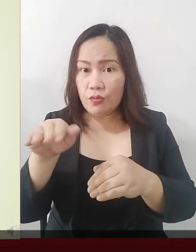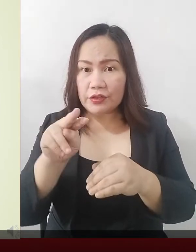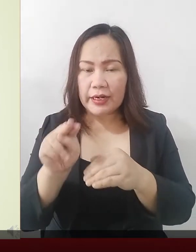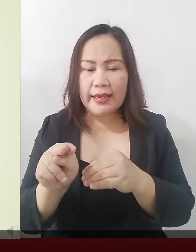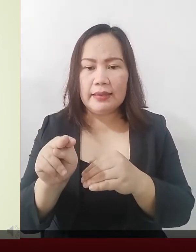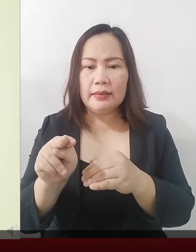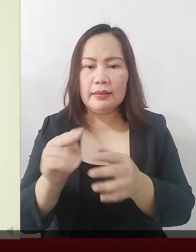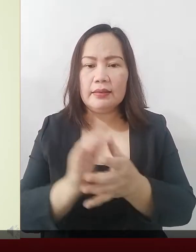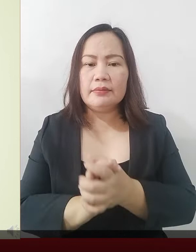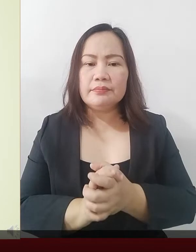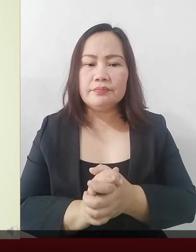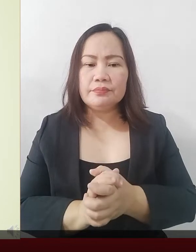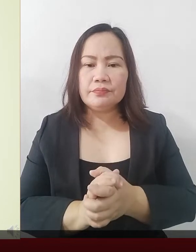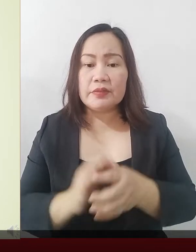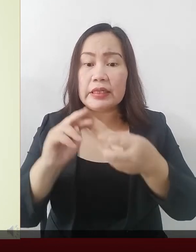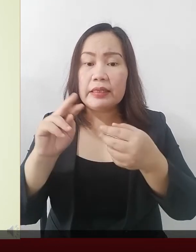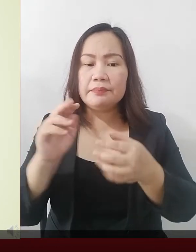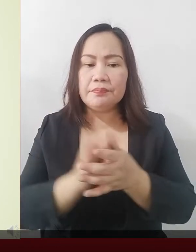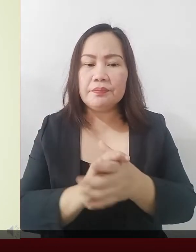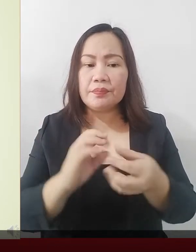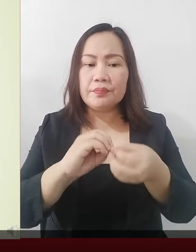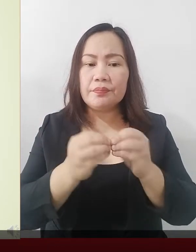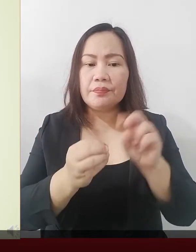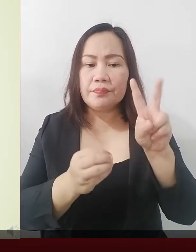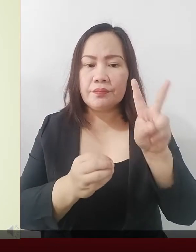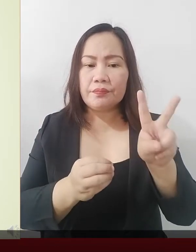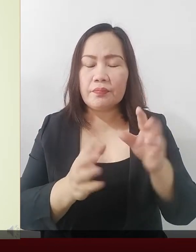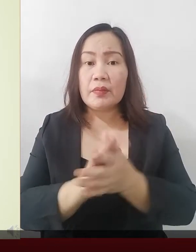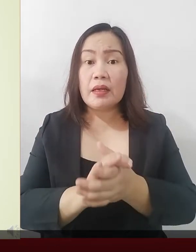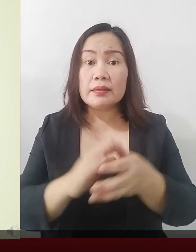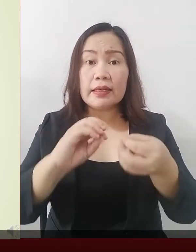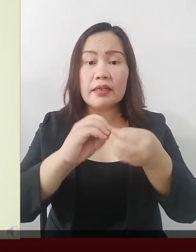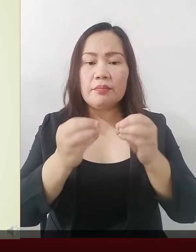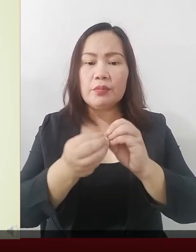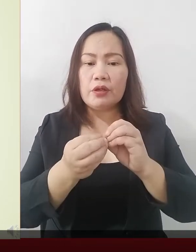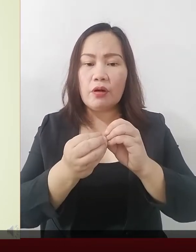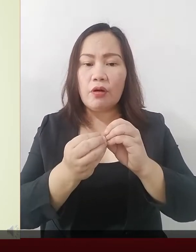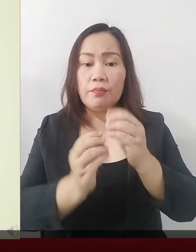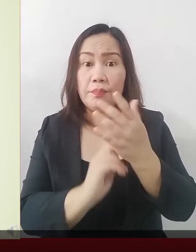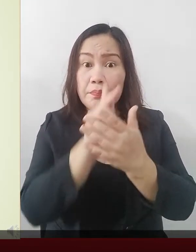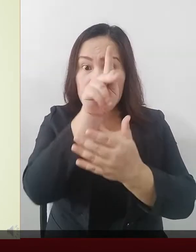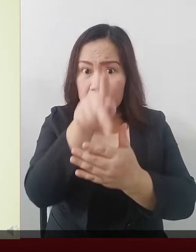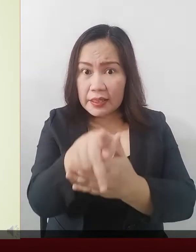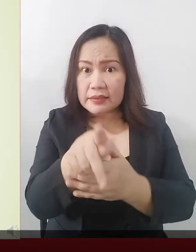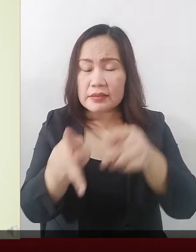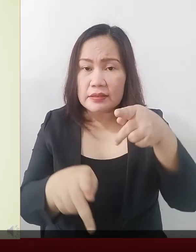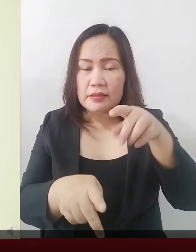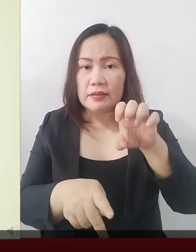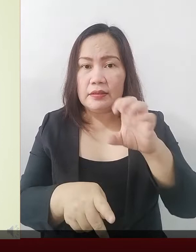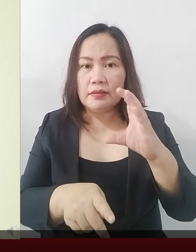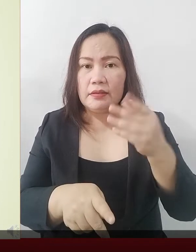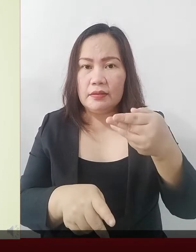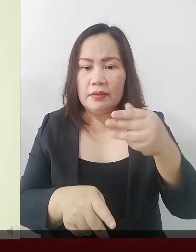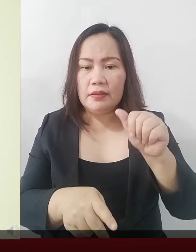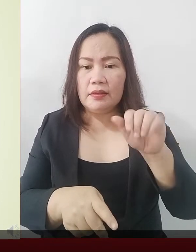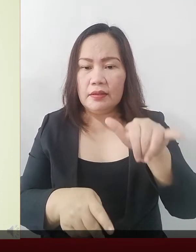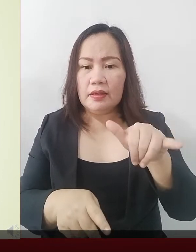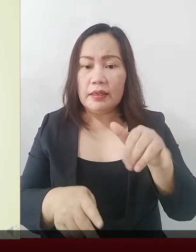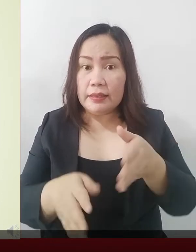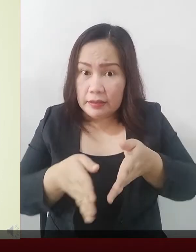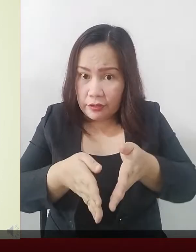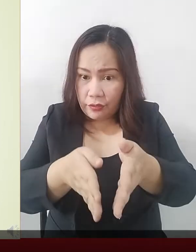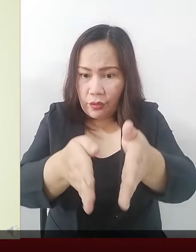K over N. Number 2. The number of peach plants N in a